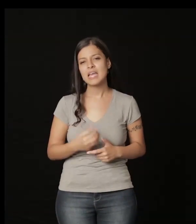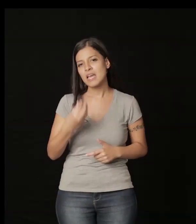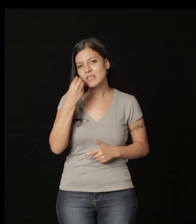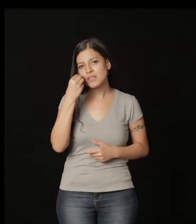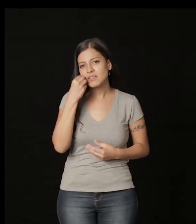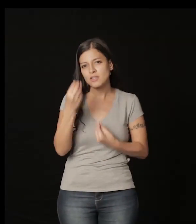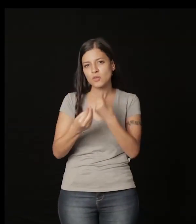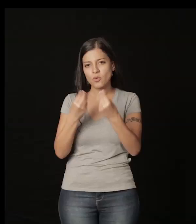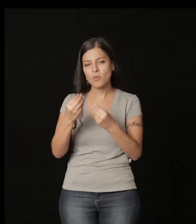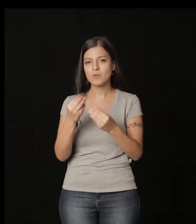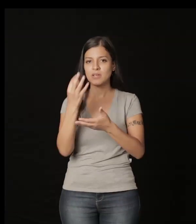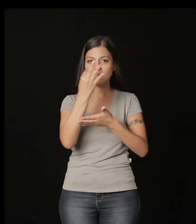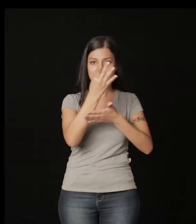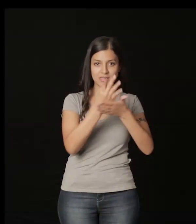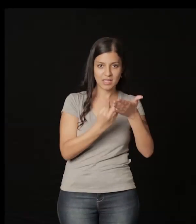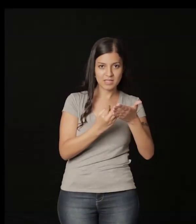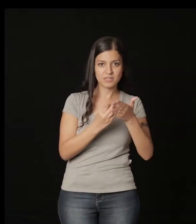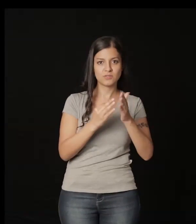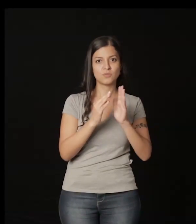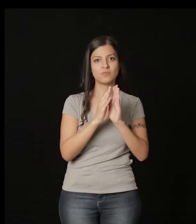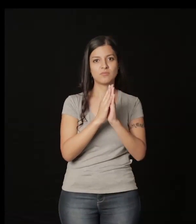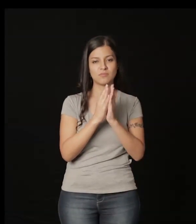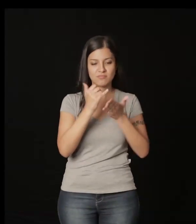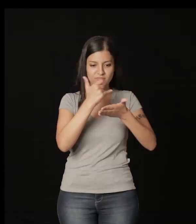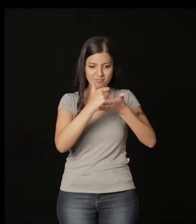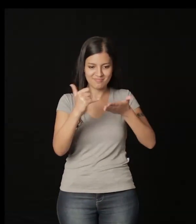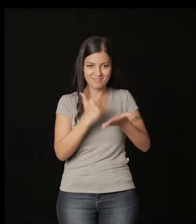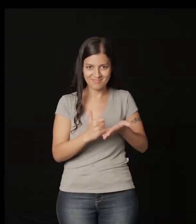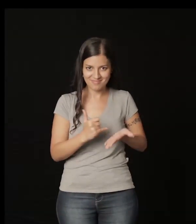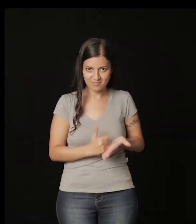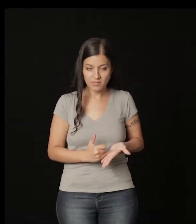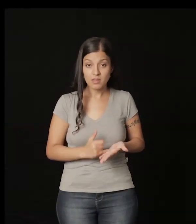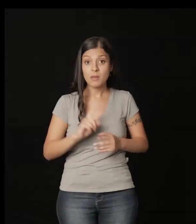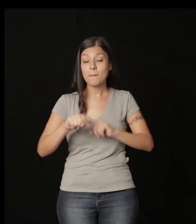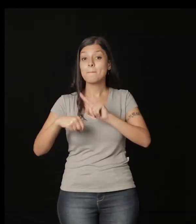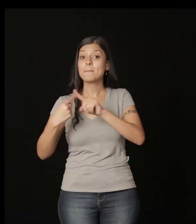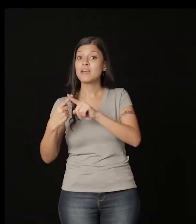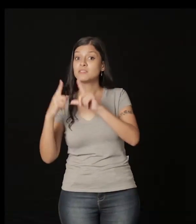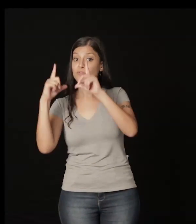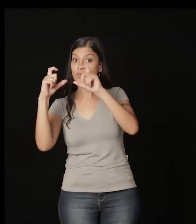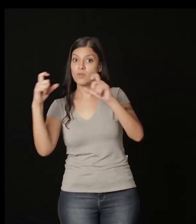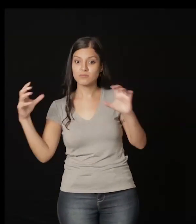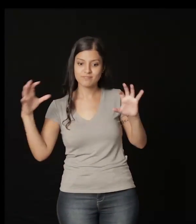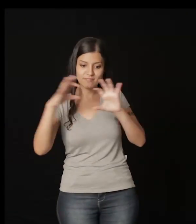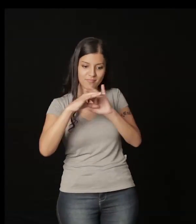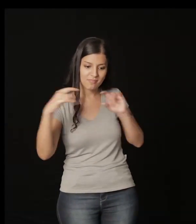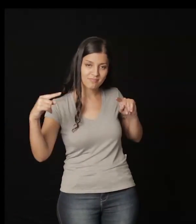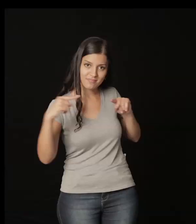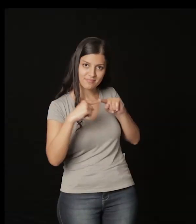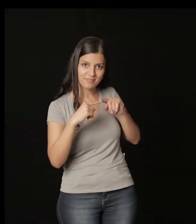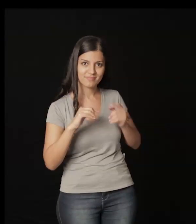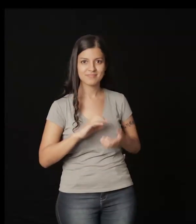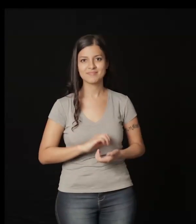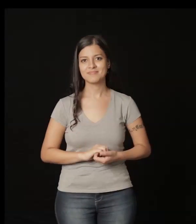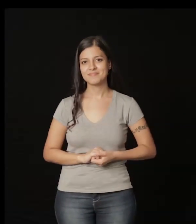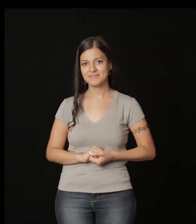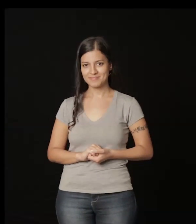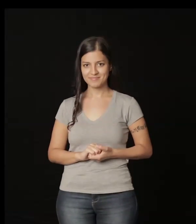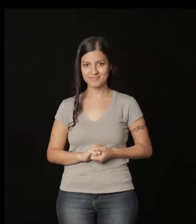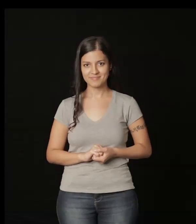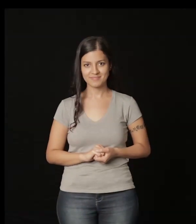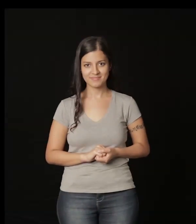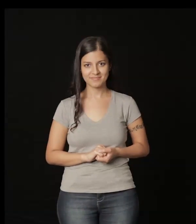trying to create relationships between the text, the parts that we underline, and the photographs.